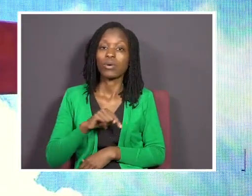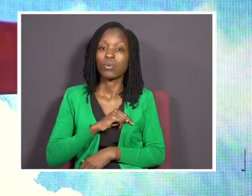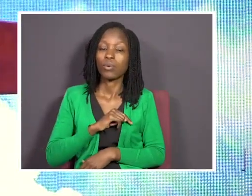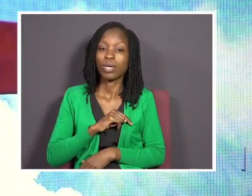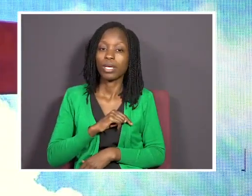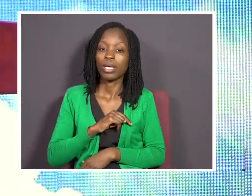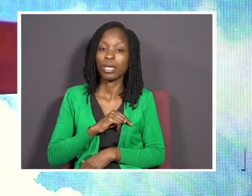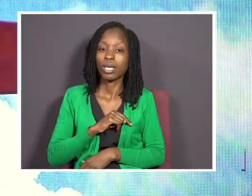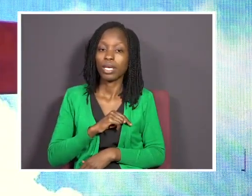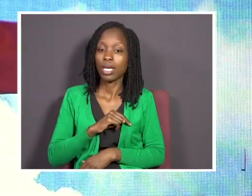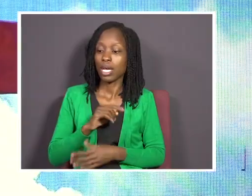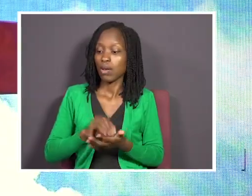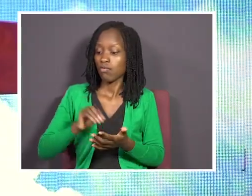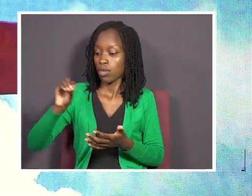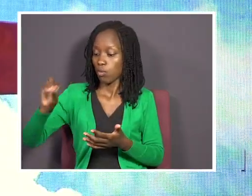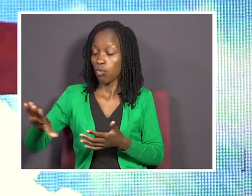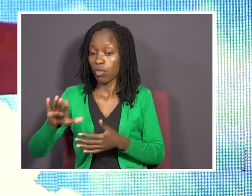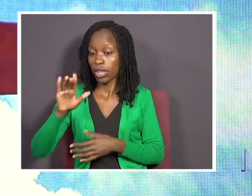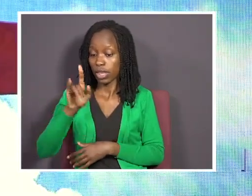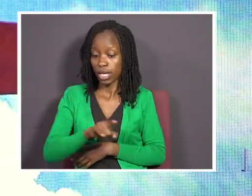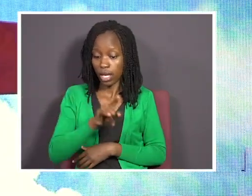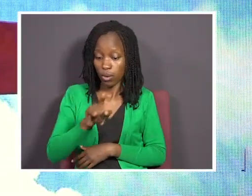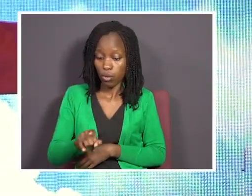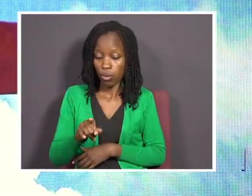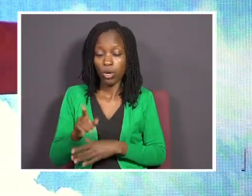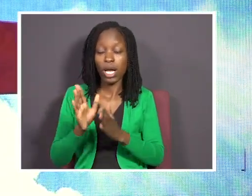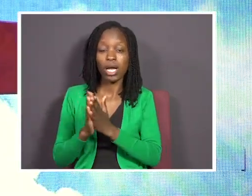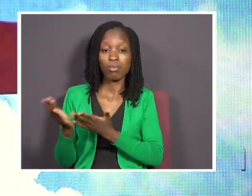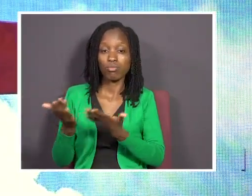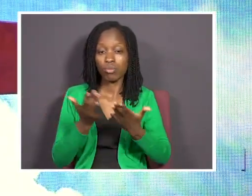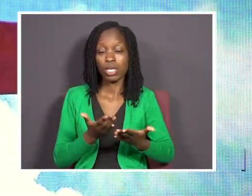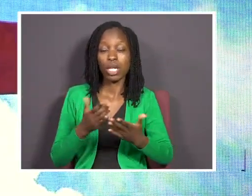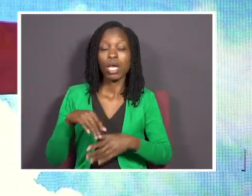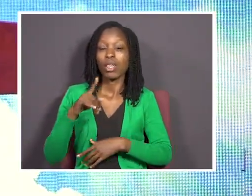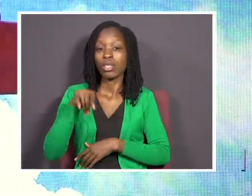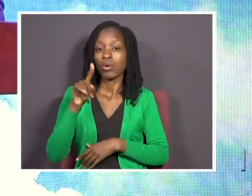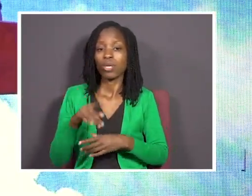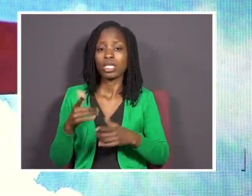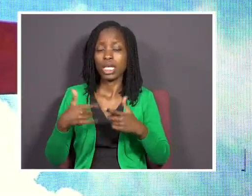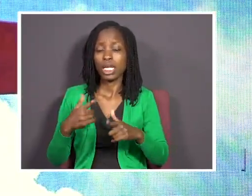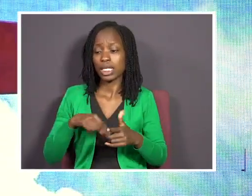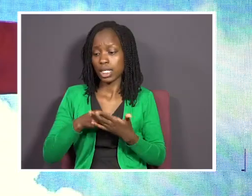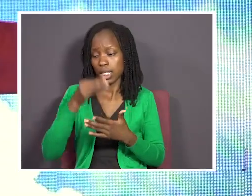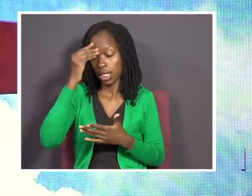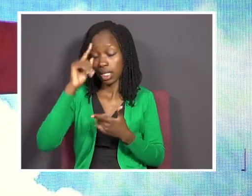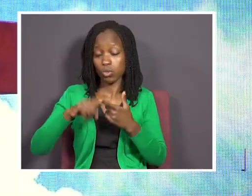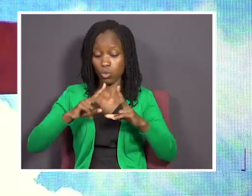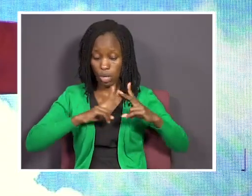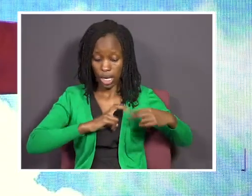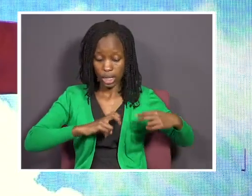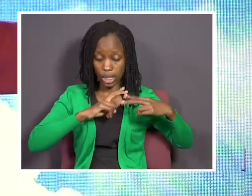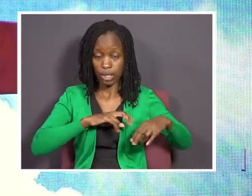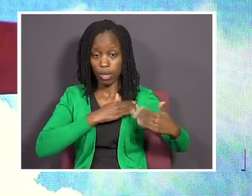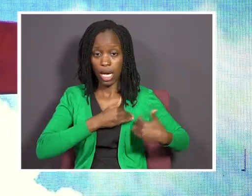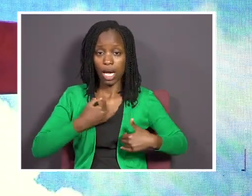have taken what was wrong and put what is right. So let us learn to examine